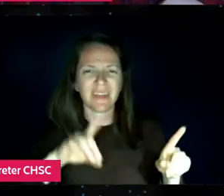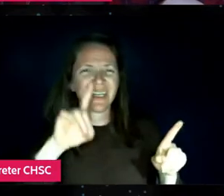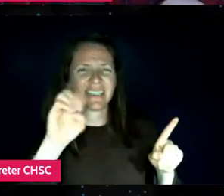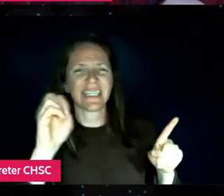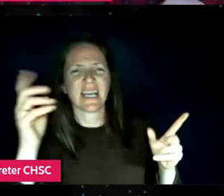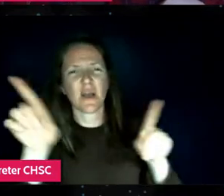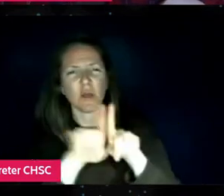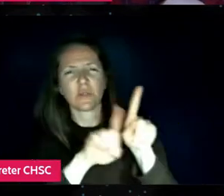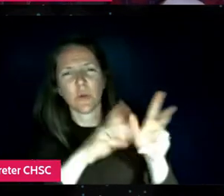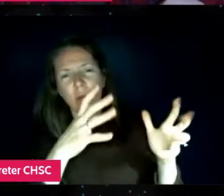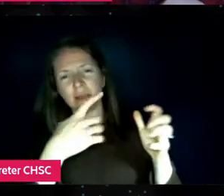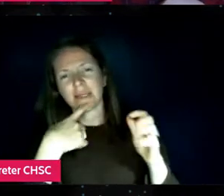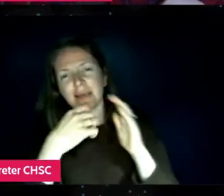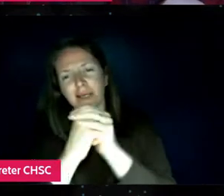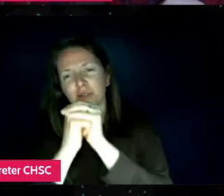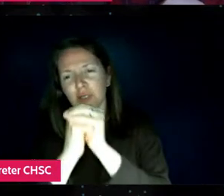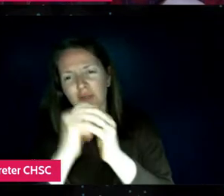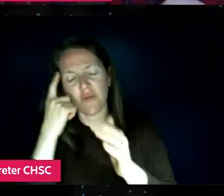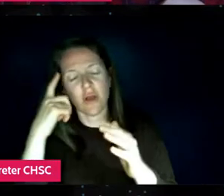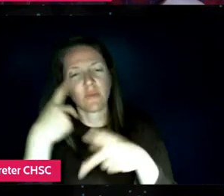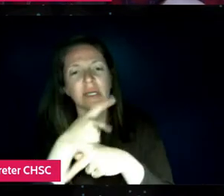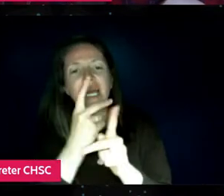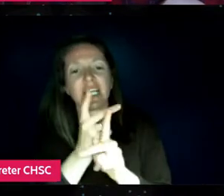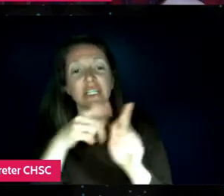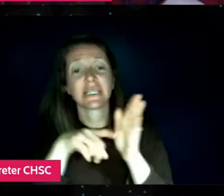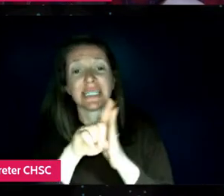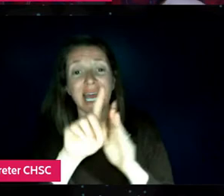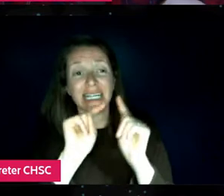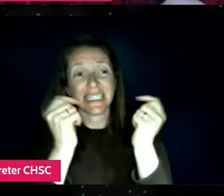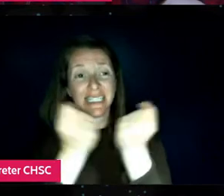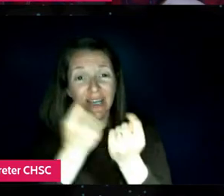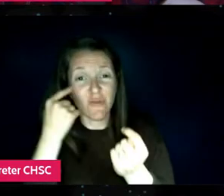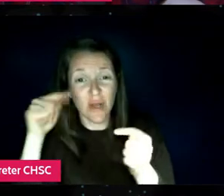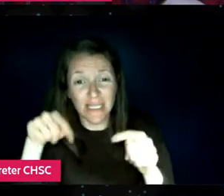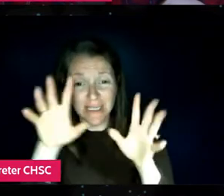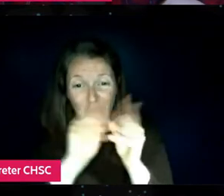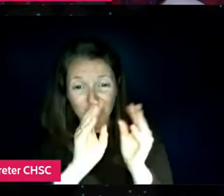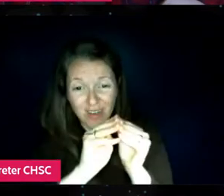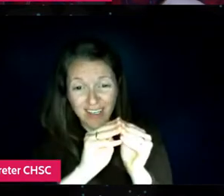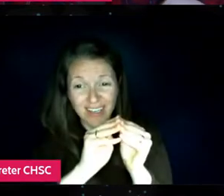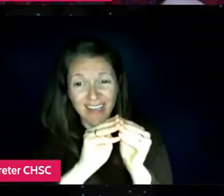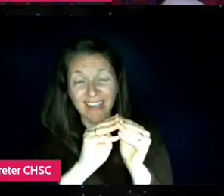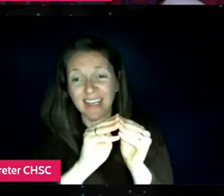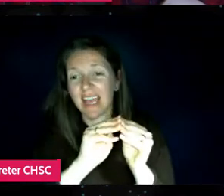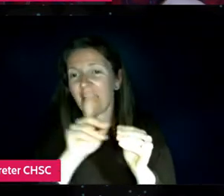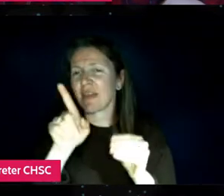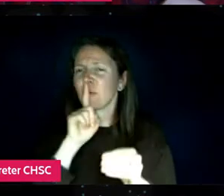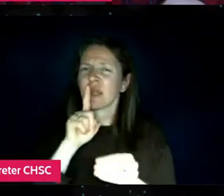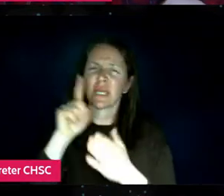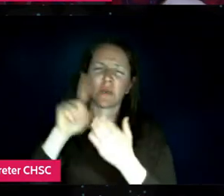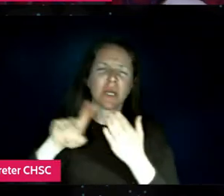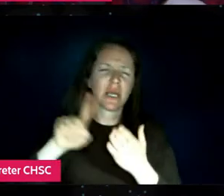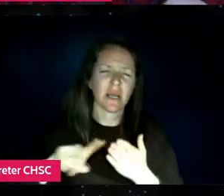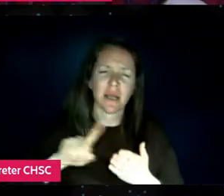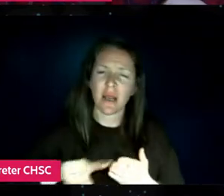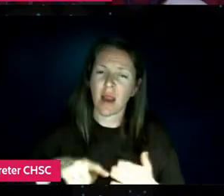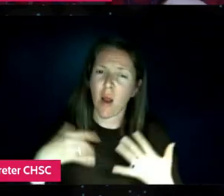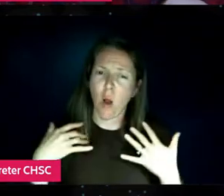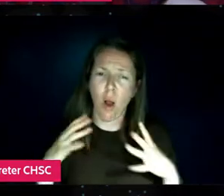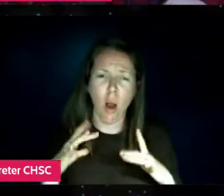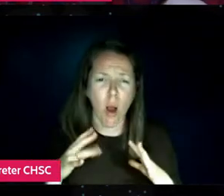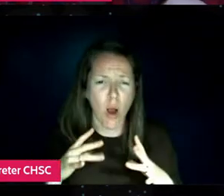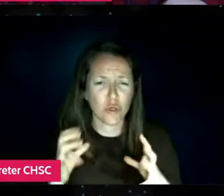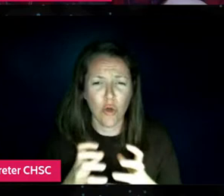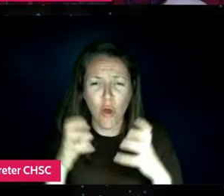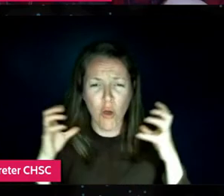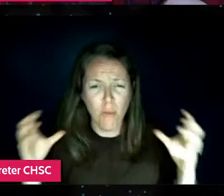say, like, congratulations to the production design team of this movie. They really worked hard and researched so much.